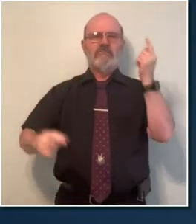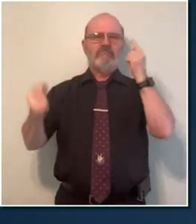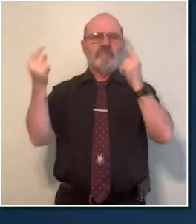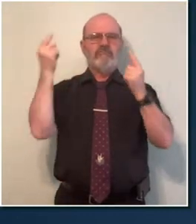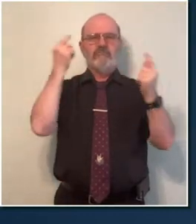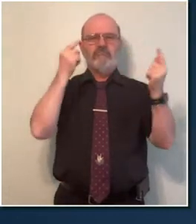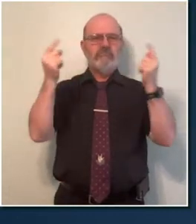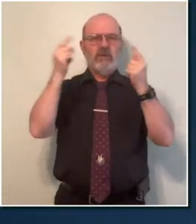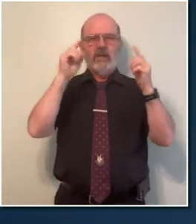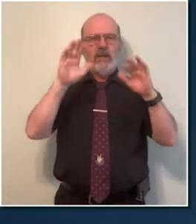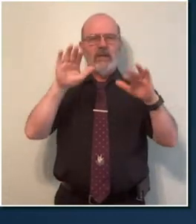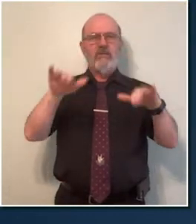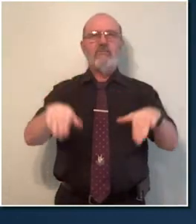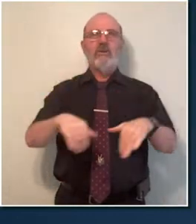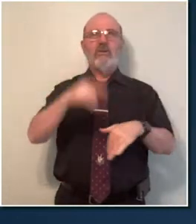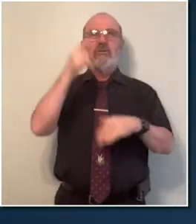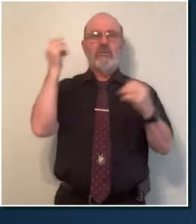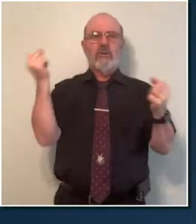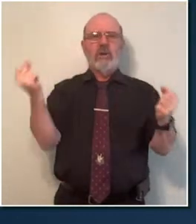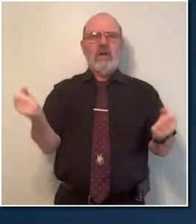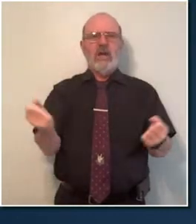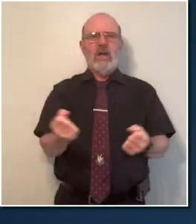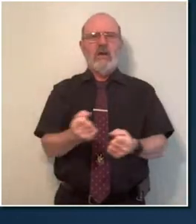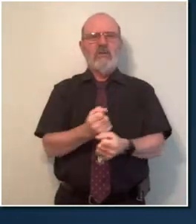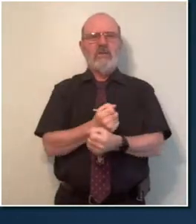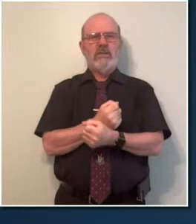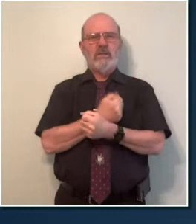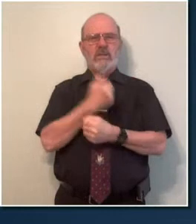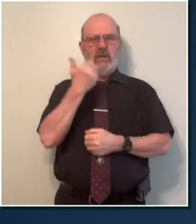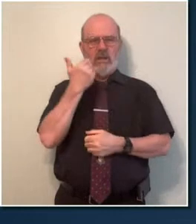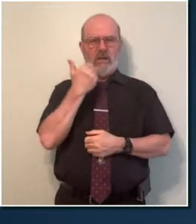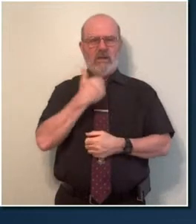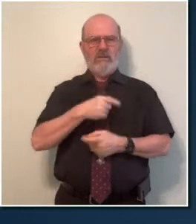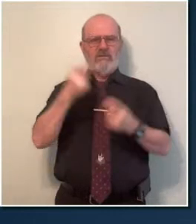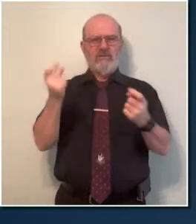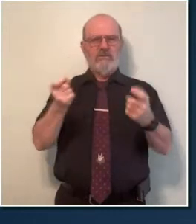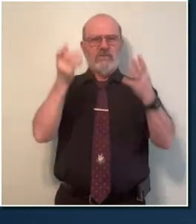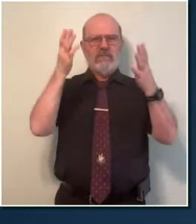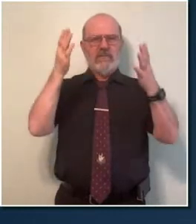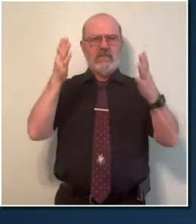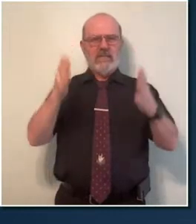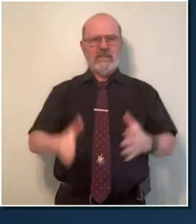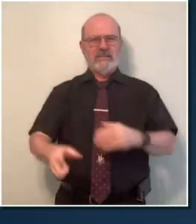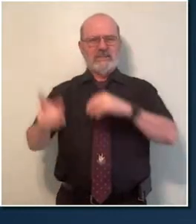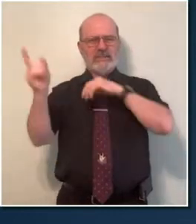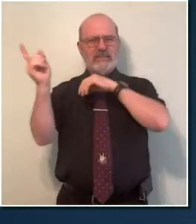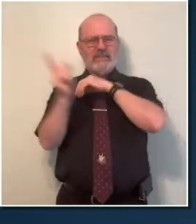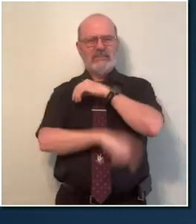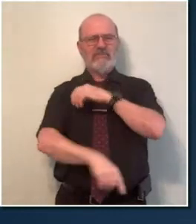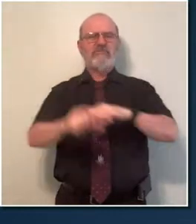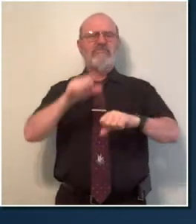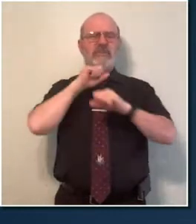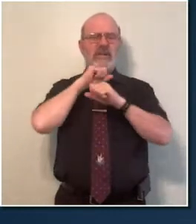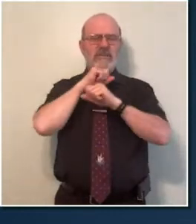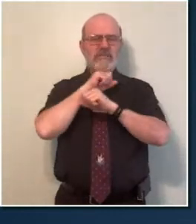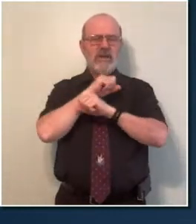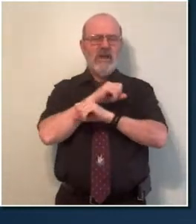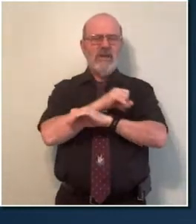Nazarene, and wonder how he could love me, a sinner